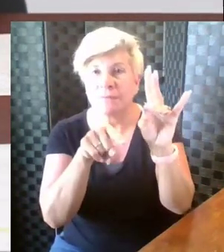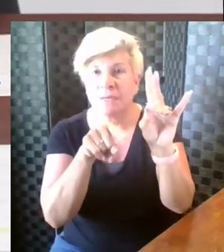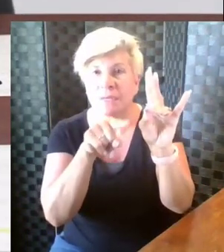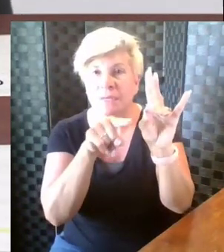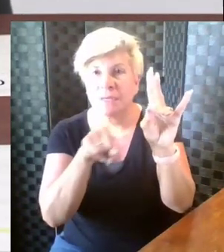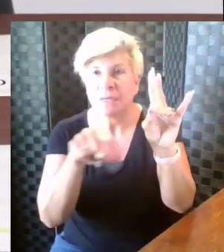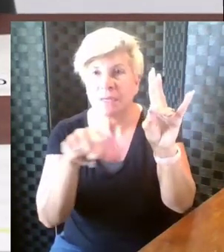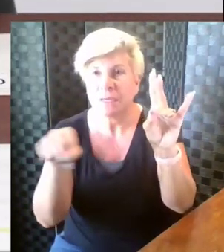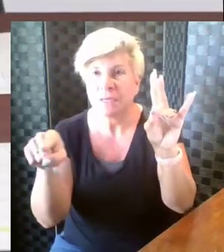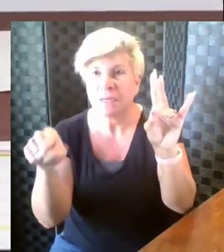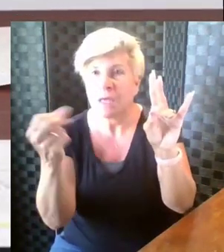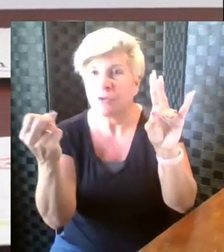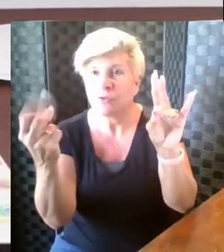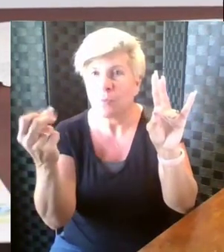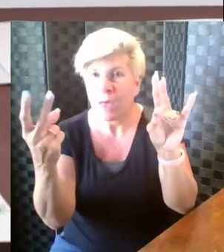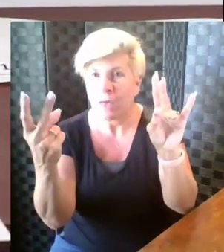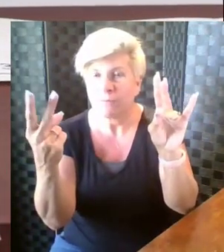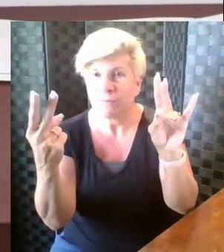and then 12.